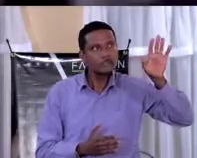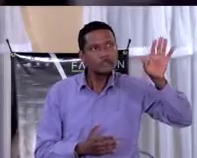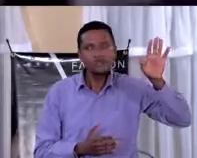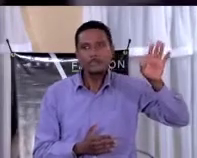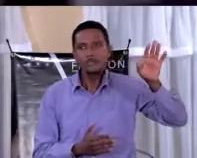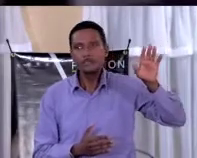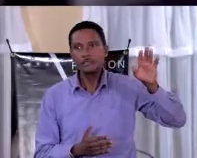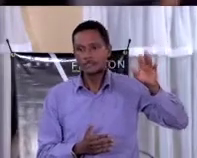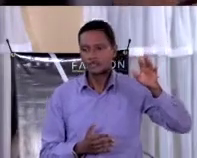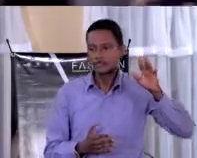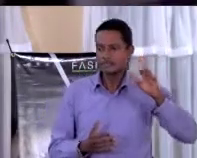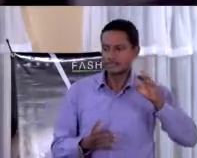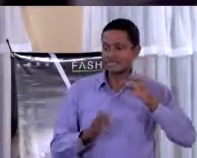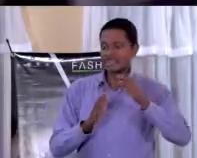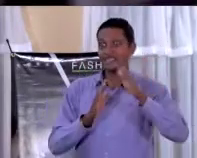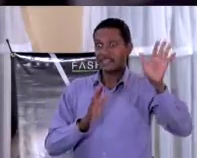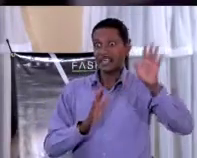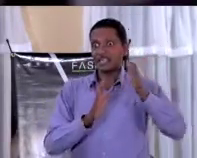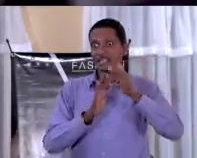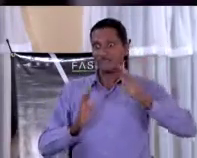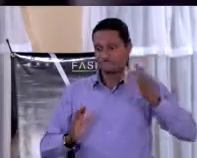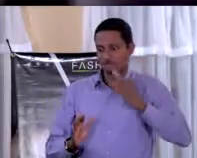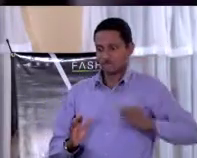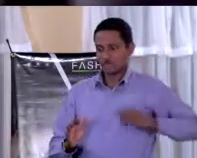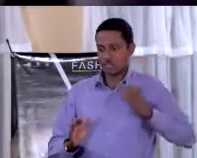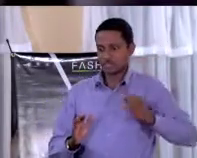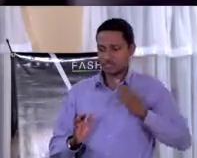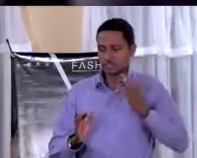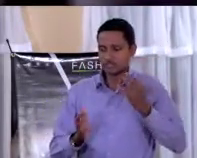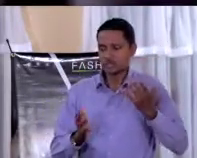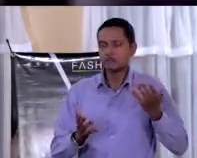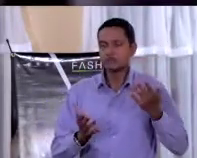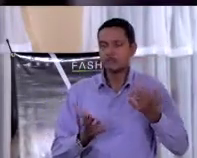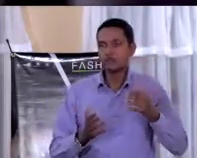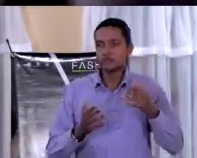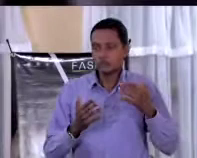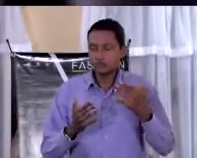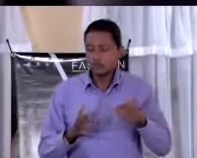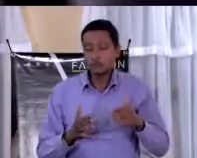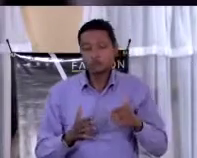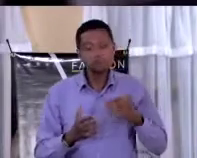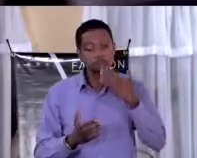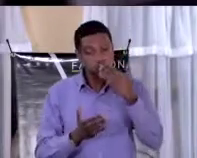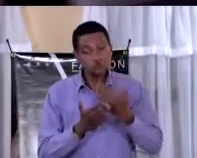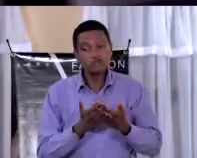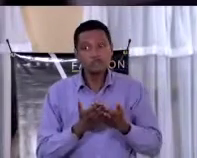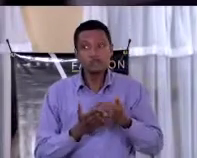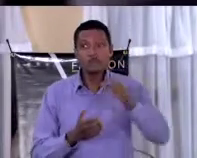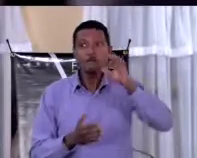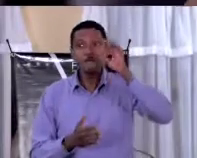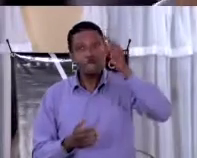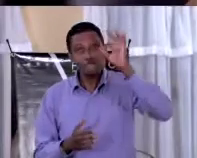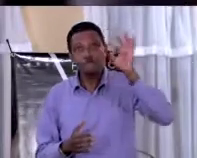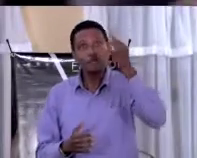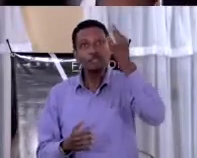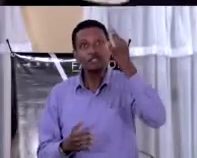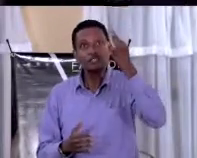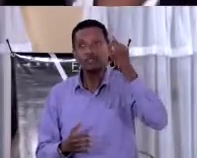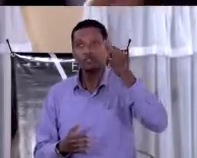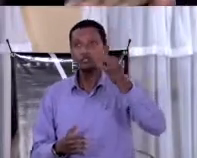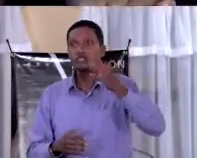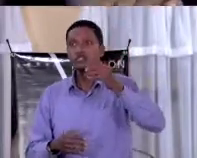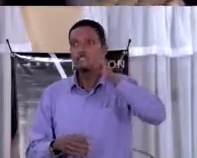British, the Japanese, that's what we need to harness, corral, and build, and try